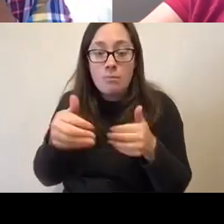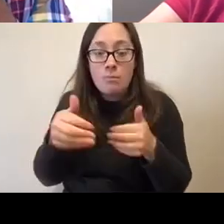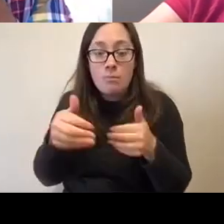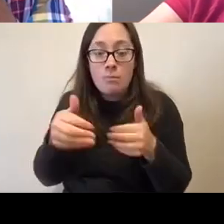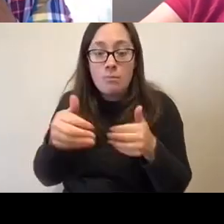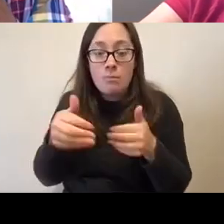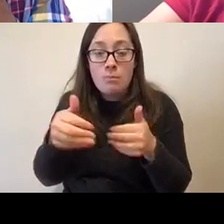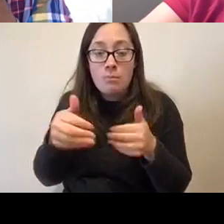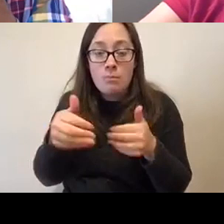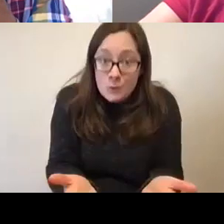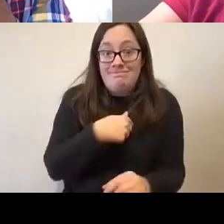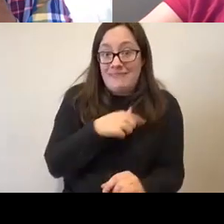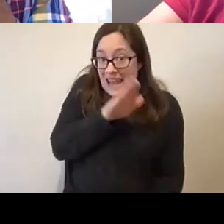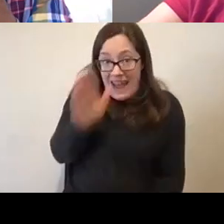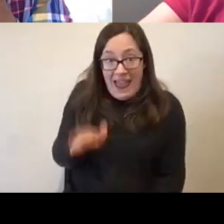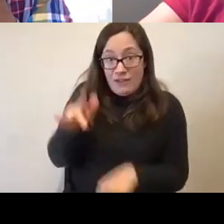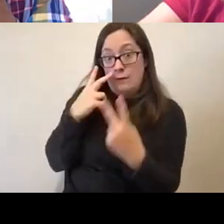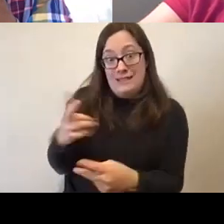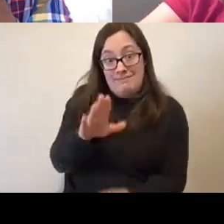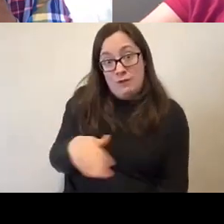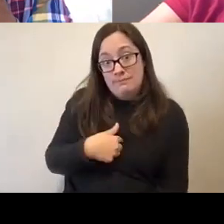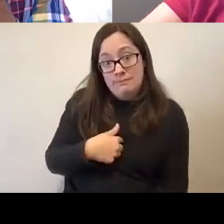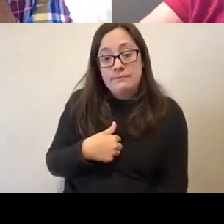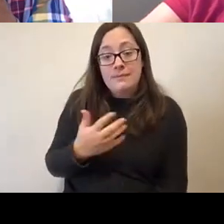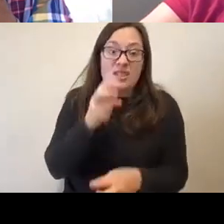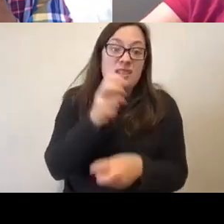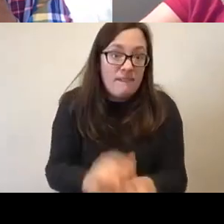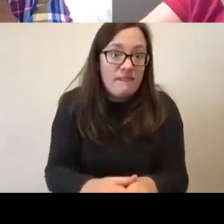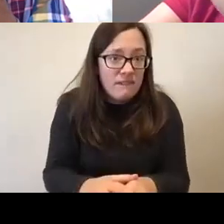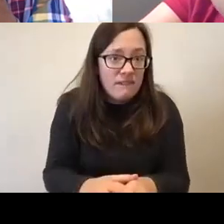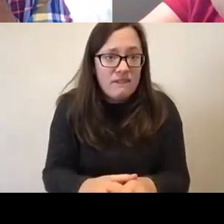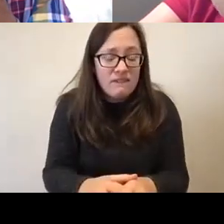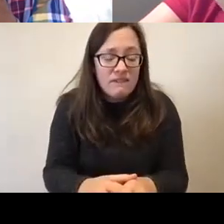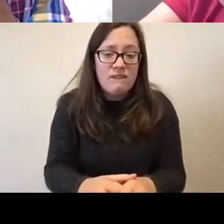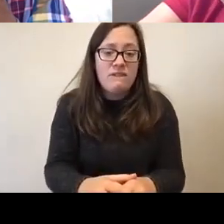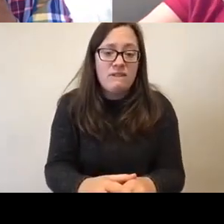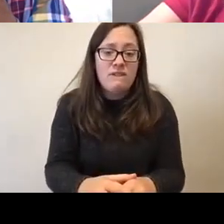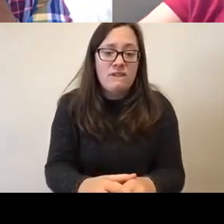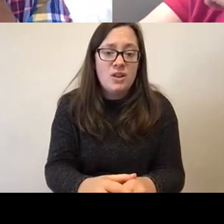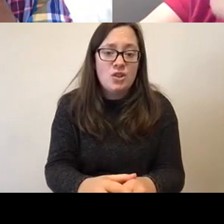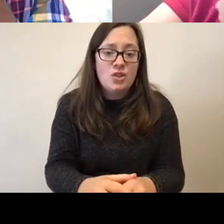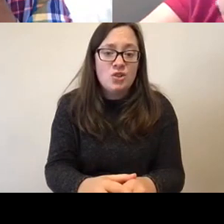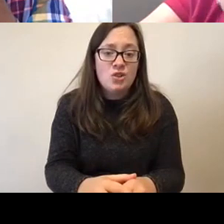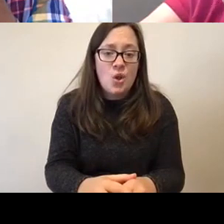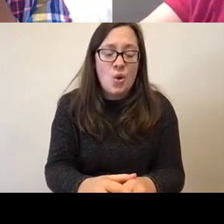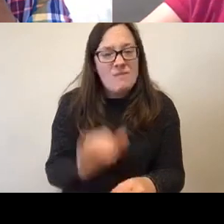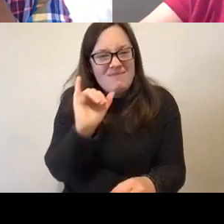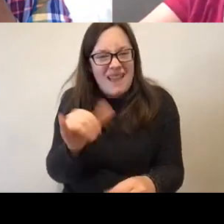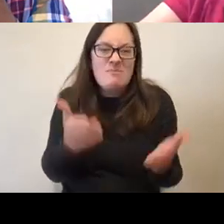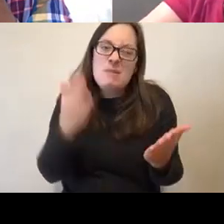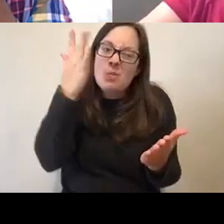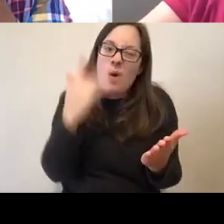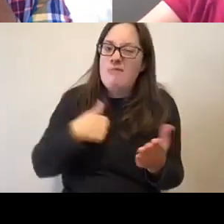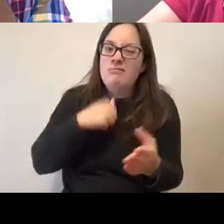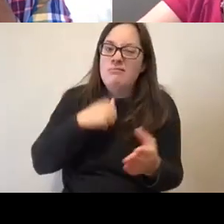So that is really difficult. And I think that's also probably why I don't find Venezuela so much as my home as